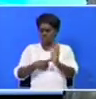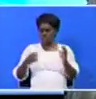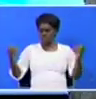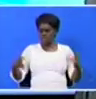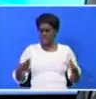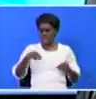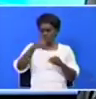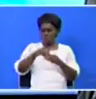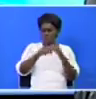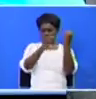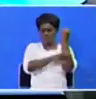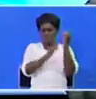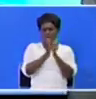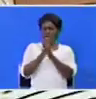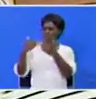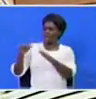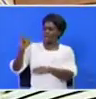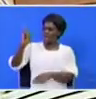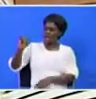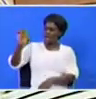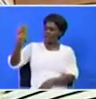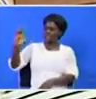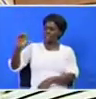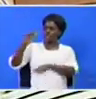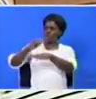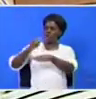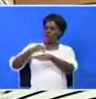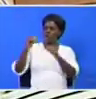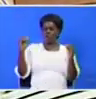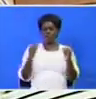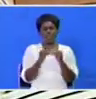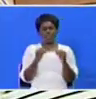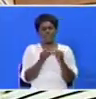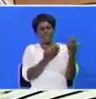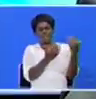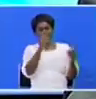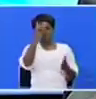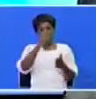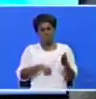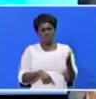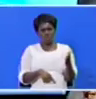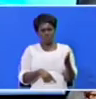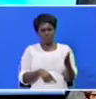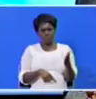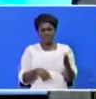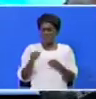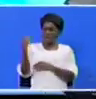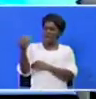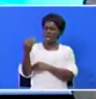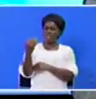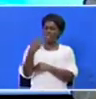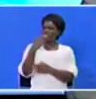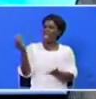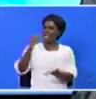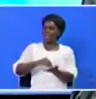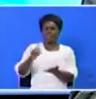the country and outside the country. So that is basically the IEBC then calls a meeting, and our expectation is not that they are going to ask us repeat what you